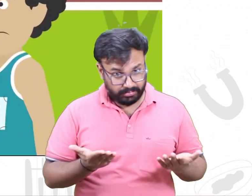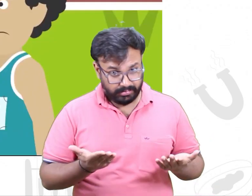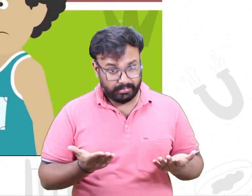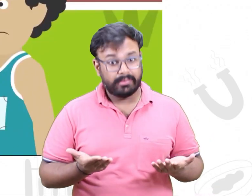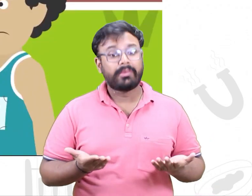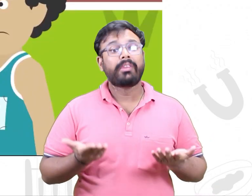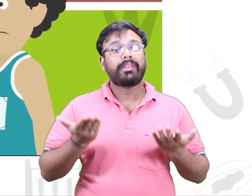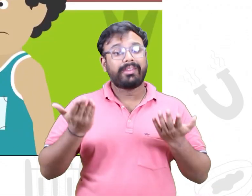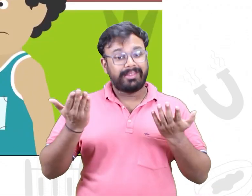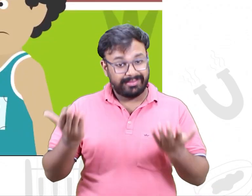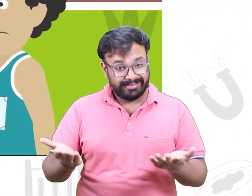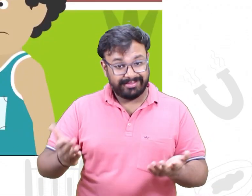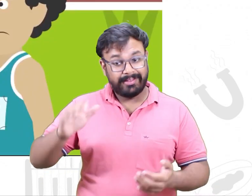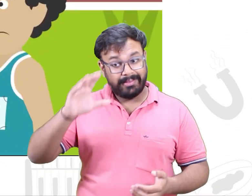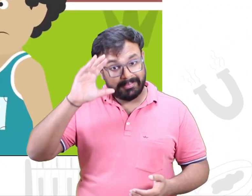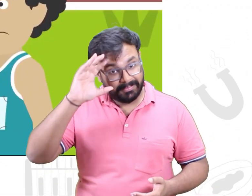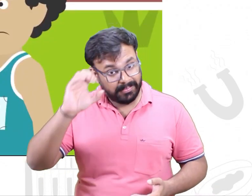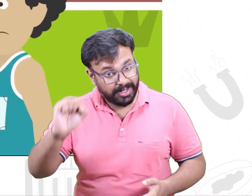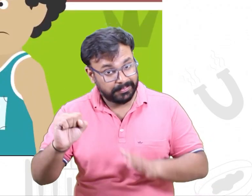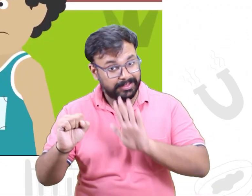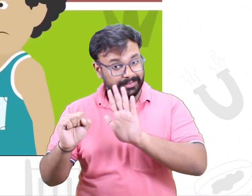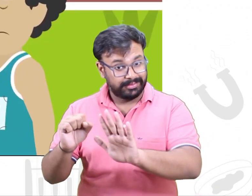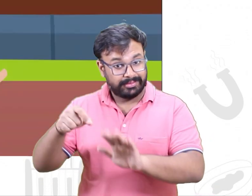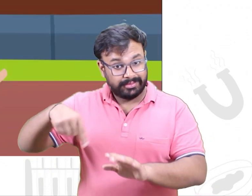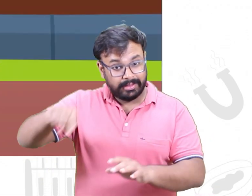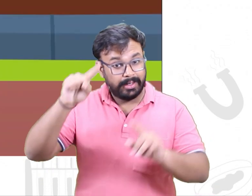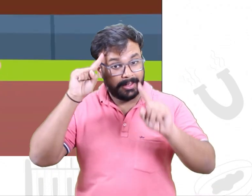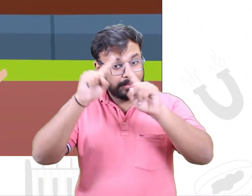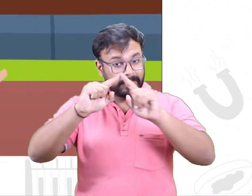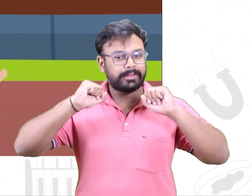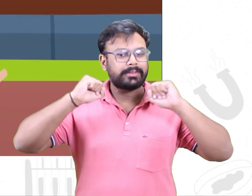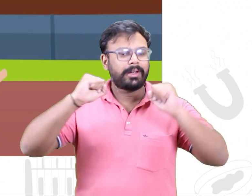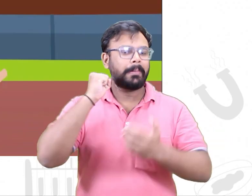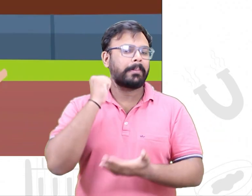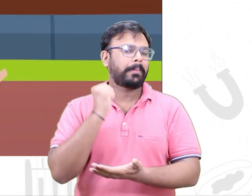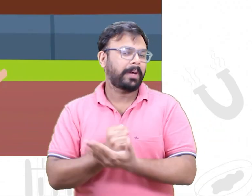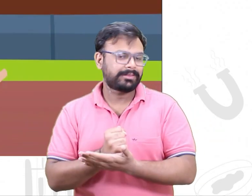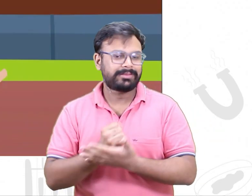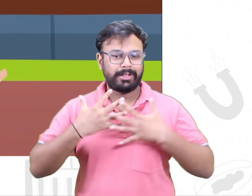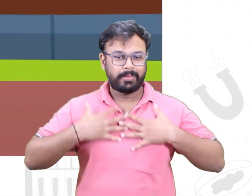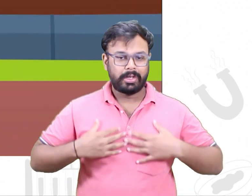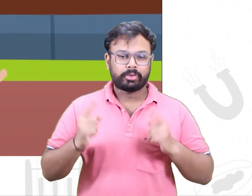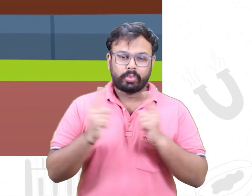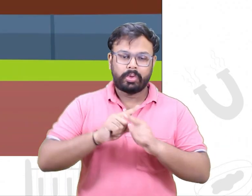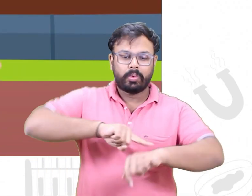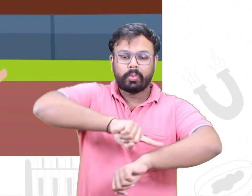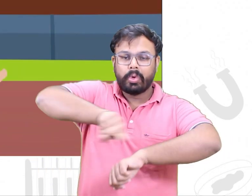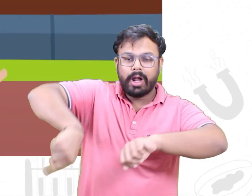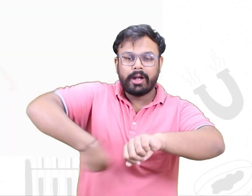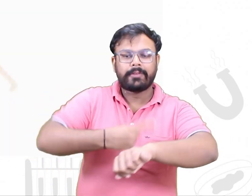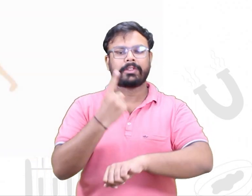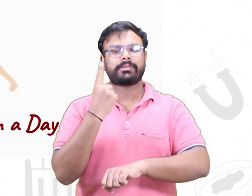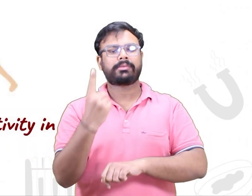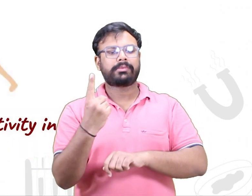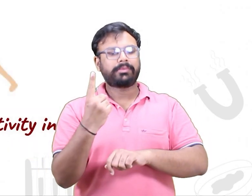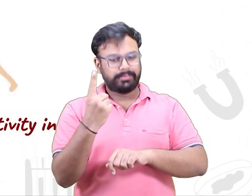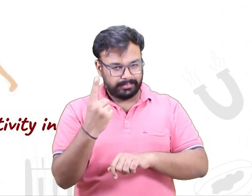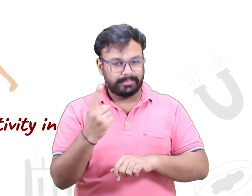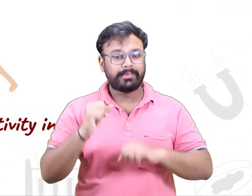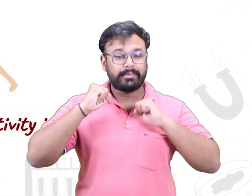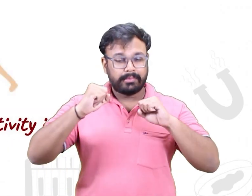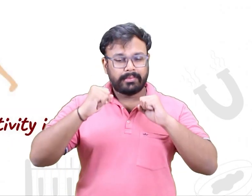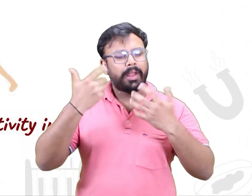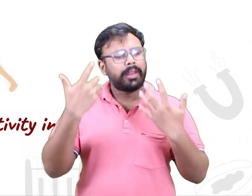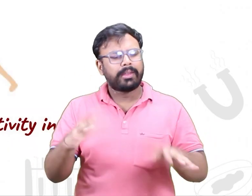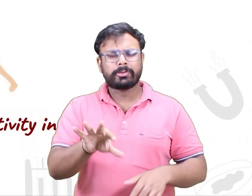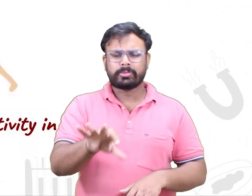from non-communicable diseases? Yes, indeed. But we need to remember that in order to remain healthy, our